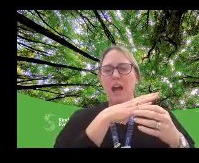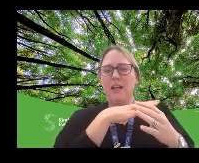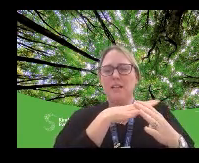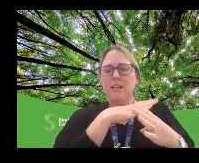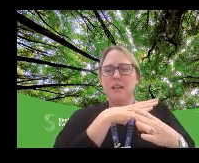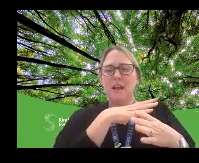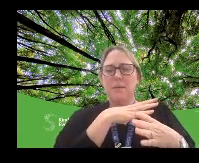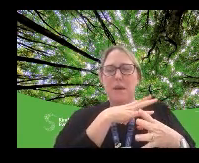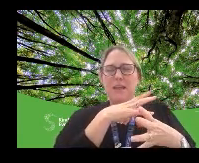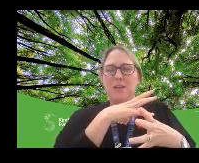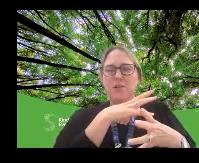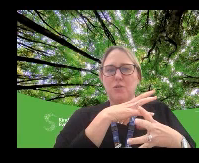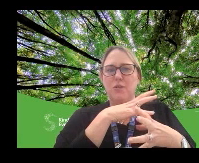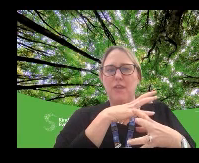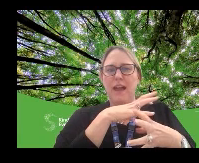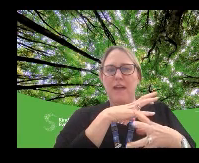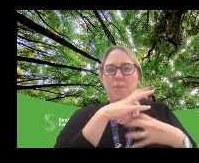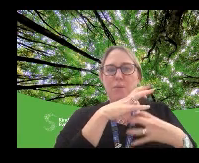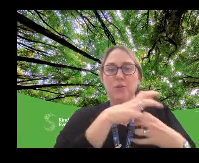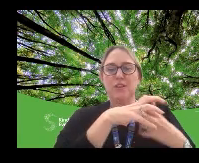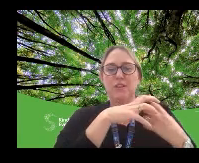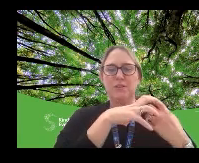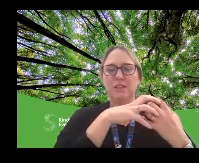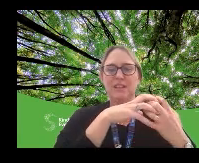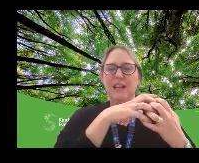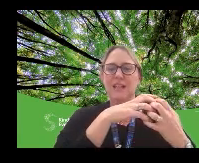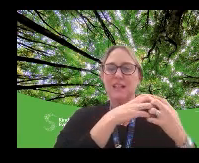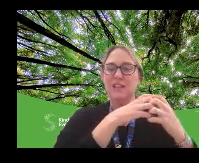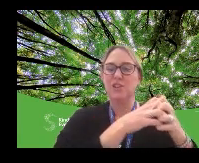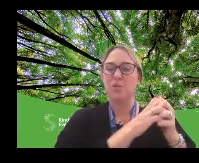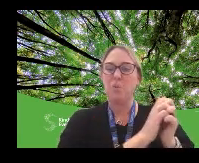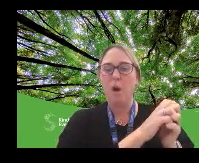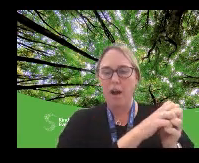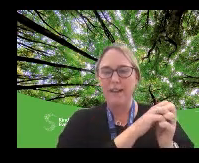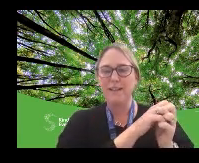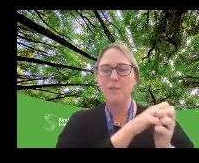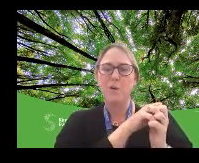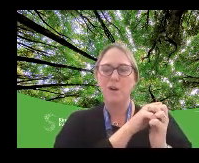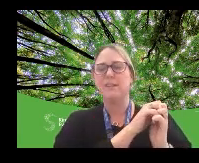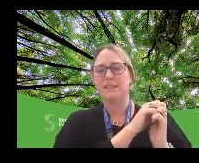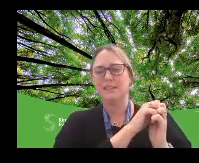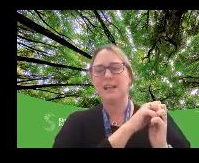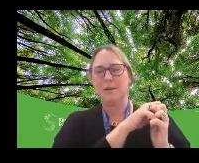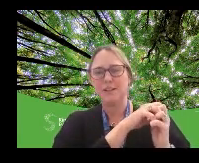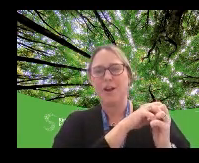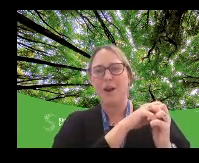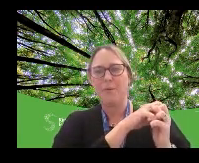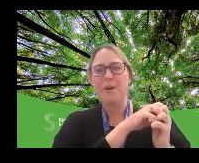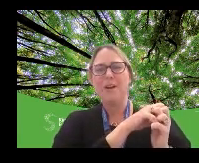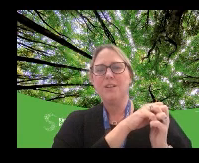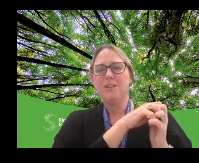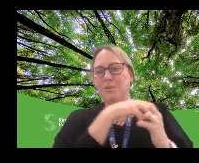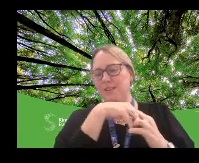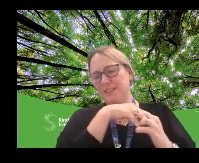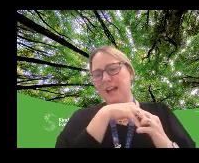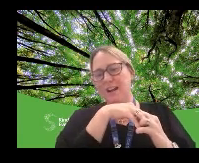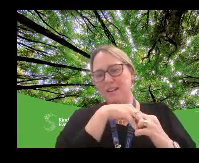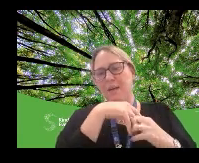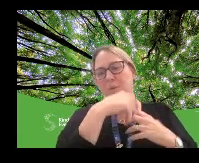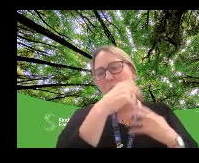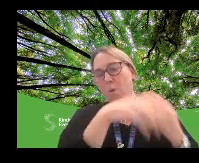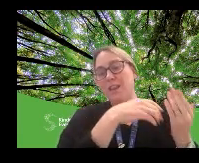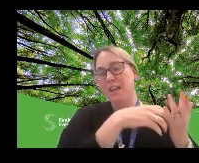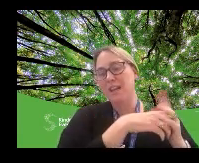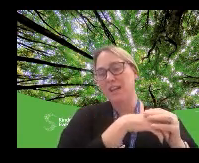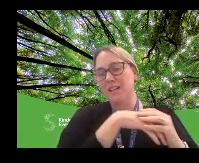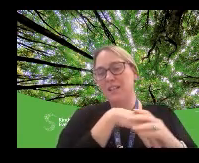interventions, and making sure that they have a positive understanding as to why the world isn't set up to